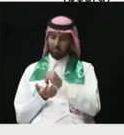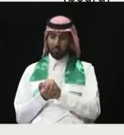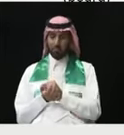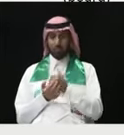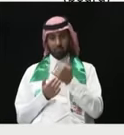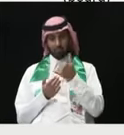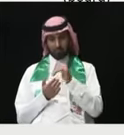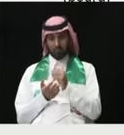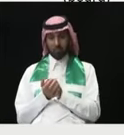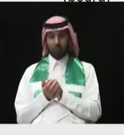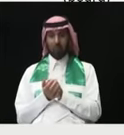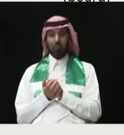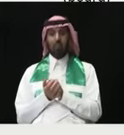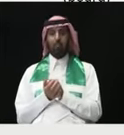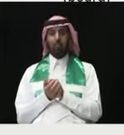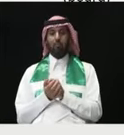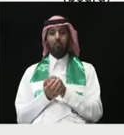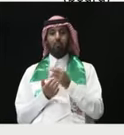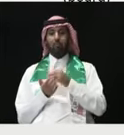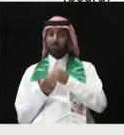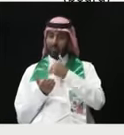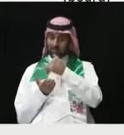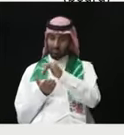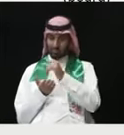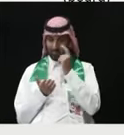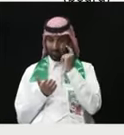example. They left